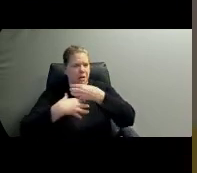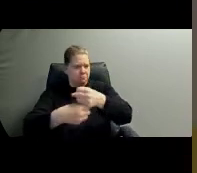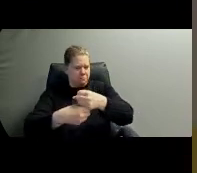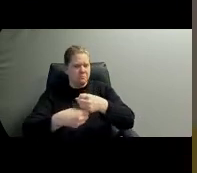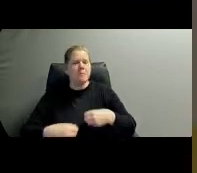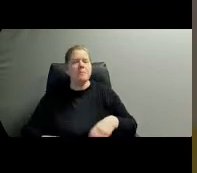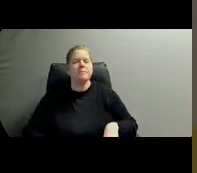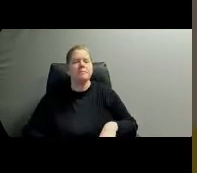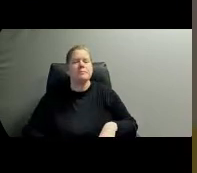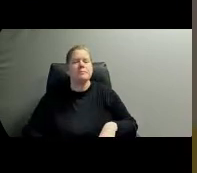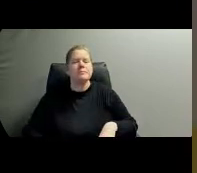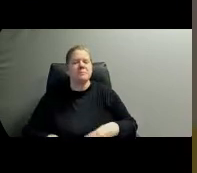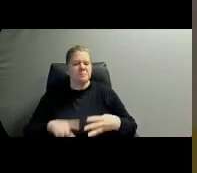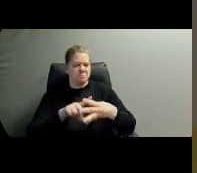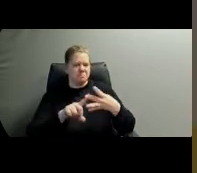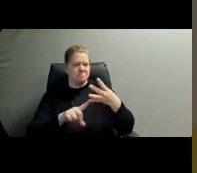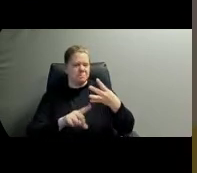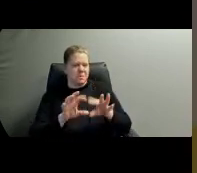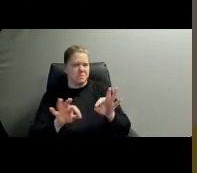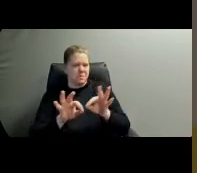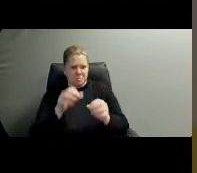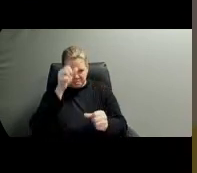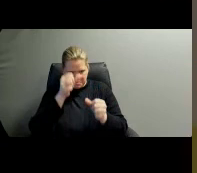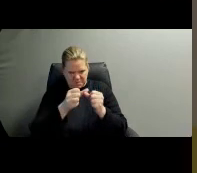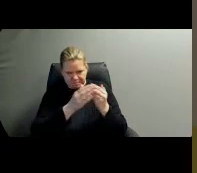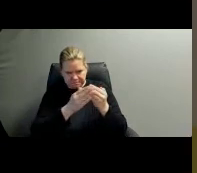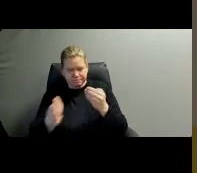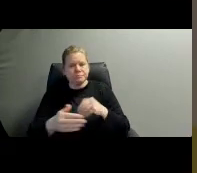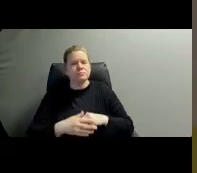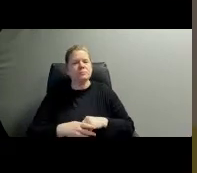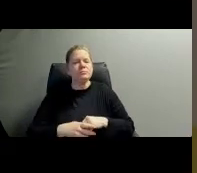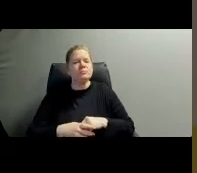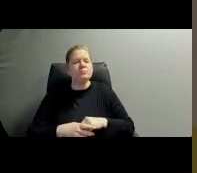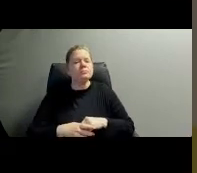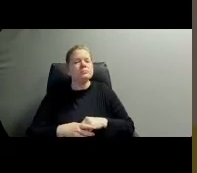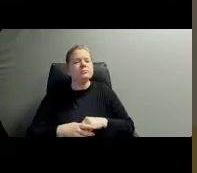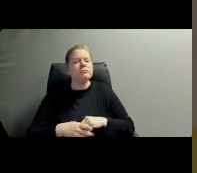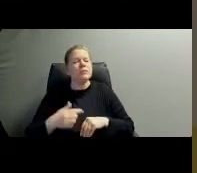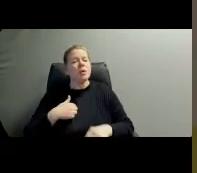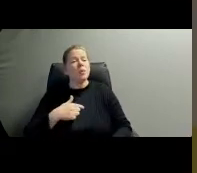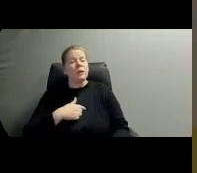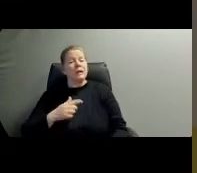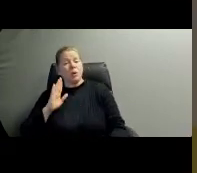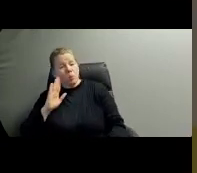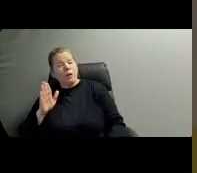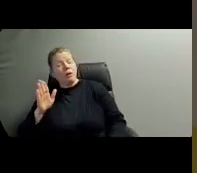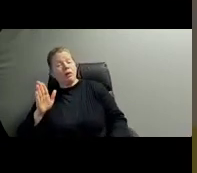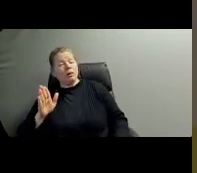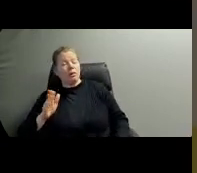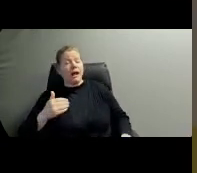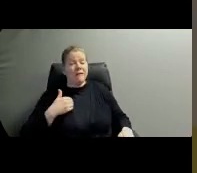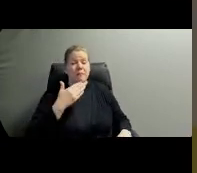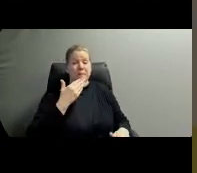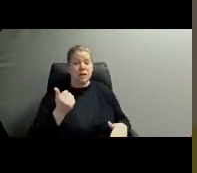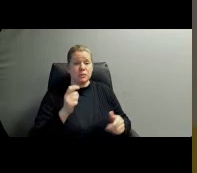talk about better personalization is achieved by building a better model, which needs better data,